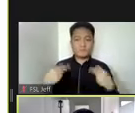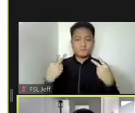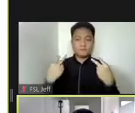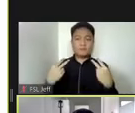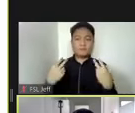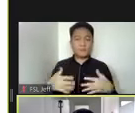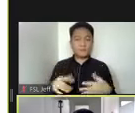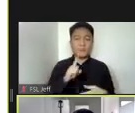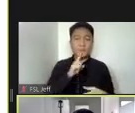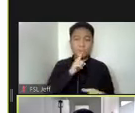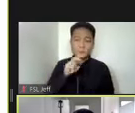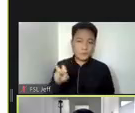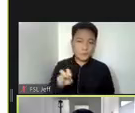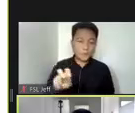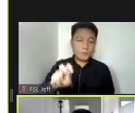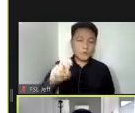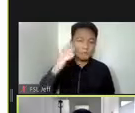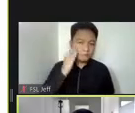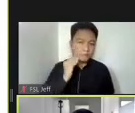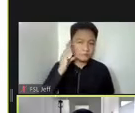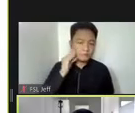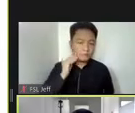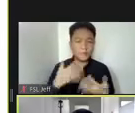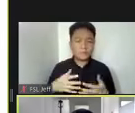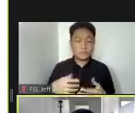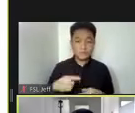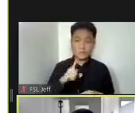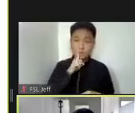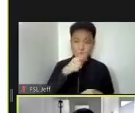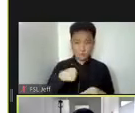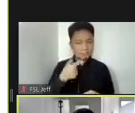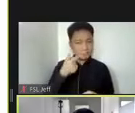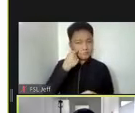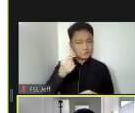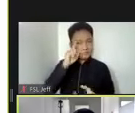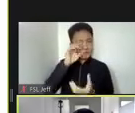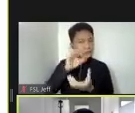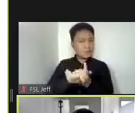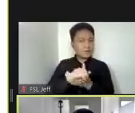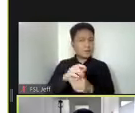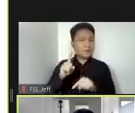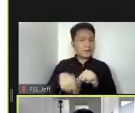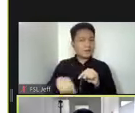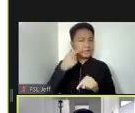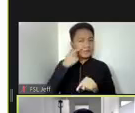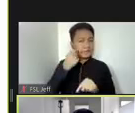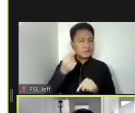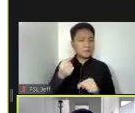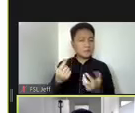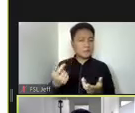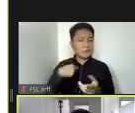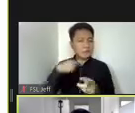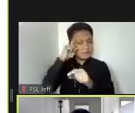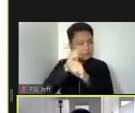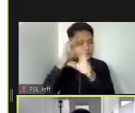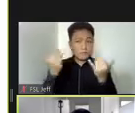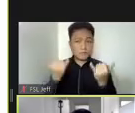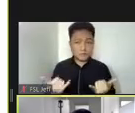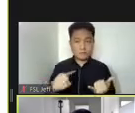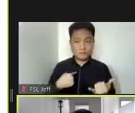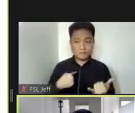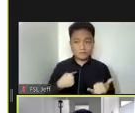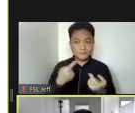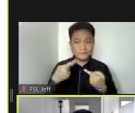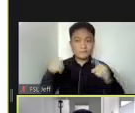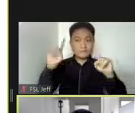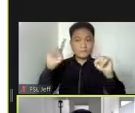Arnold. Thankful for the opportunity. 2017, I was given a chance to replace Senator Manny Pacquiao as